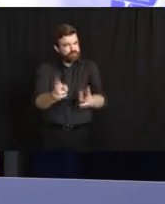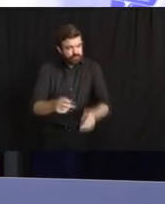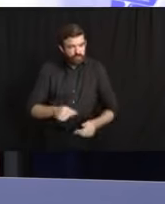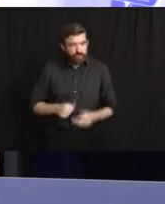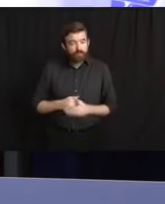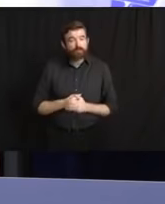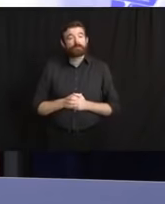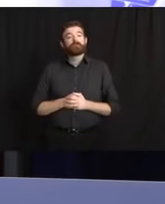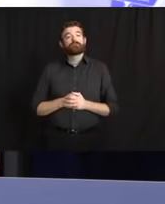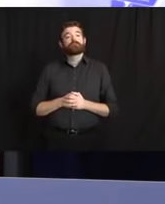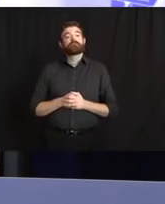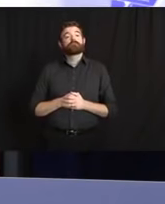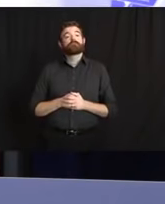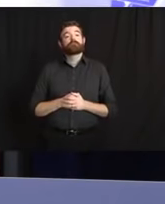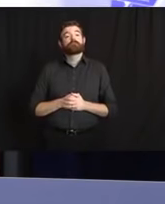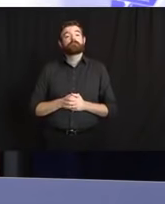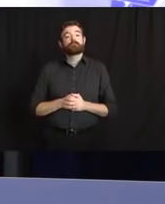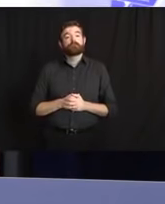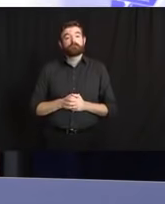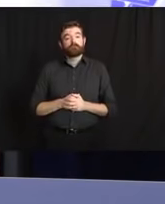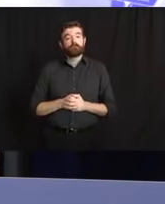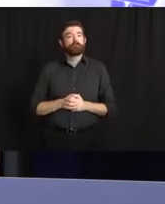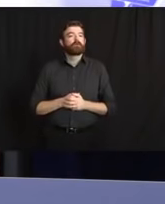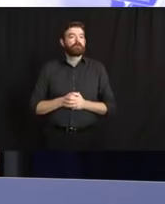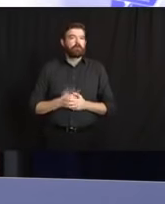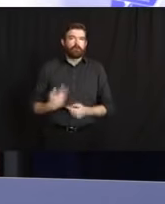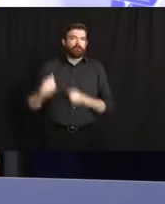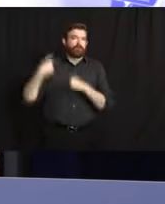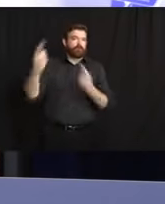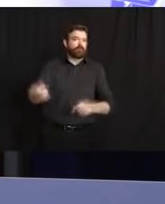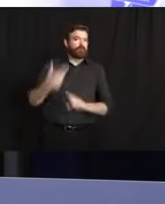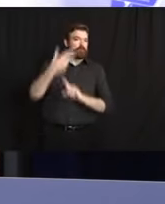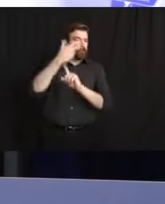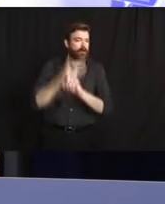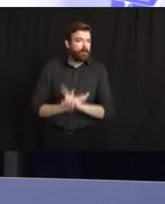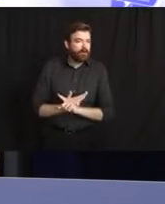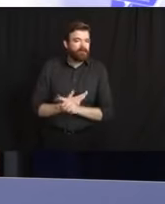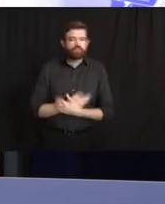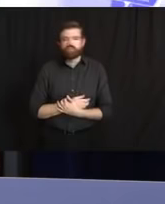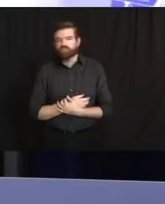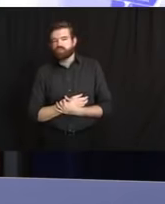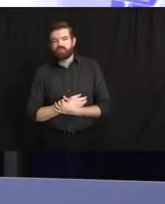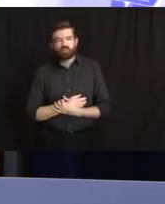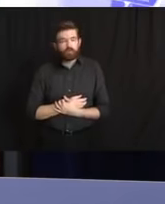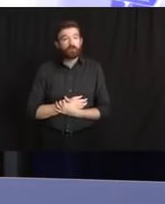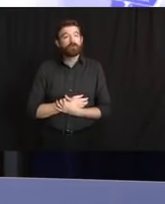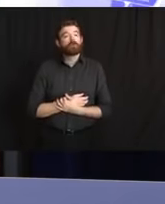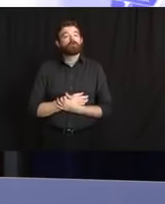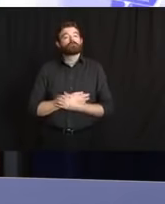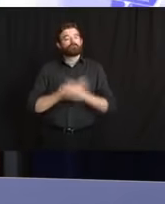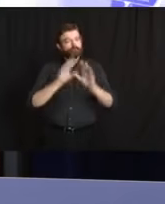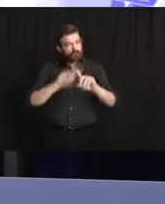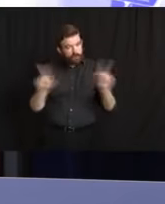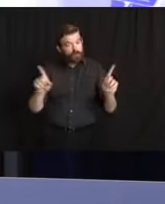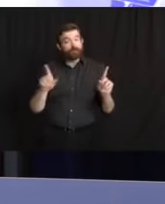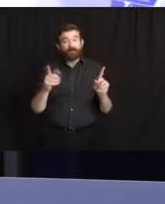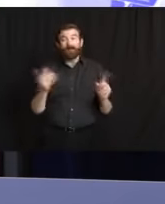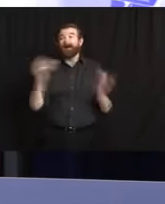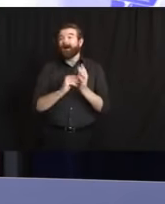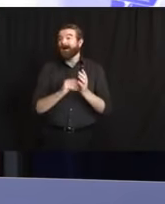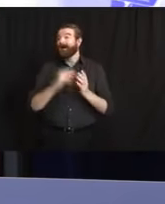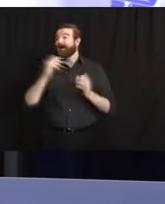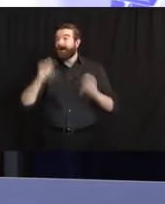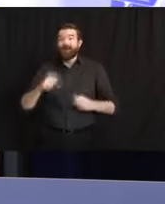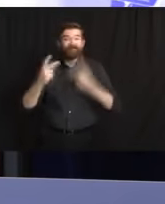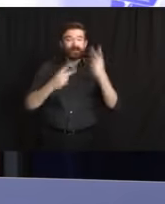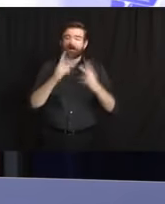replace a gathering face-to-face. If you or your loved one, or if you or the loved one you visited need emotional support as a